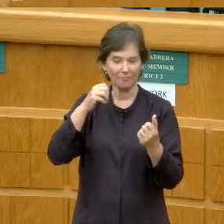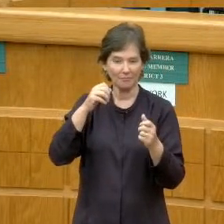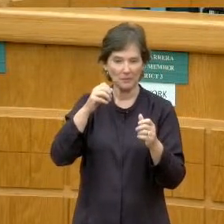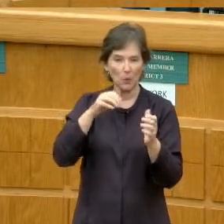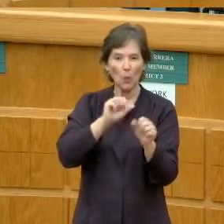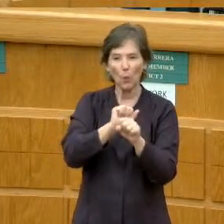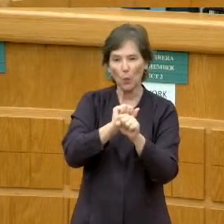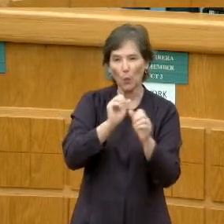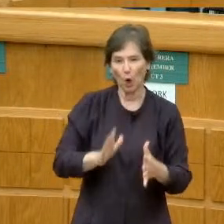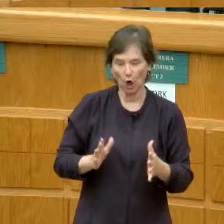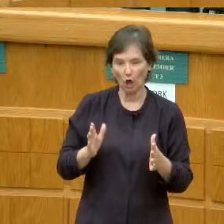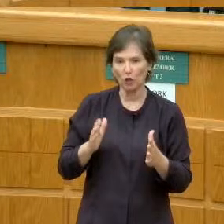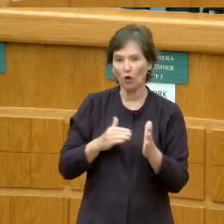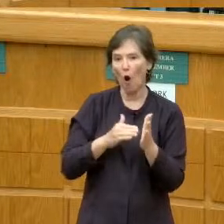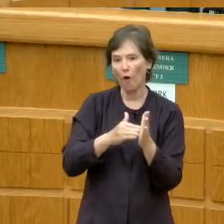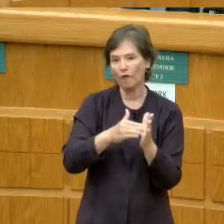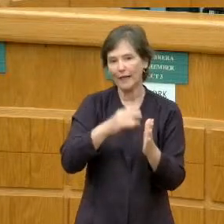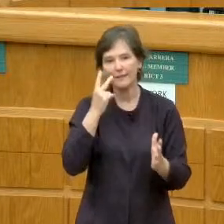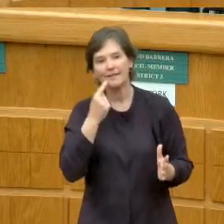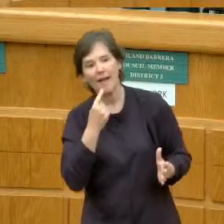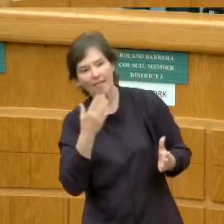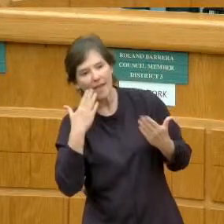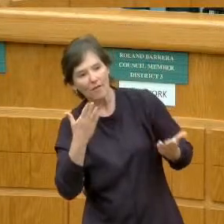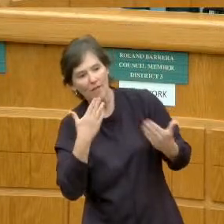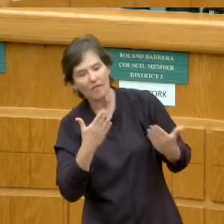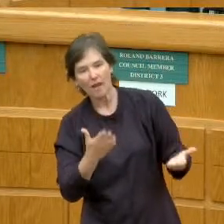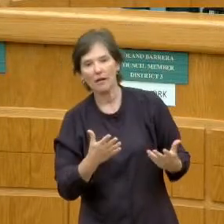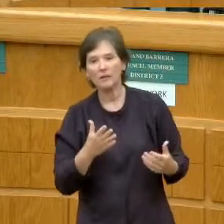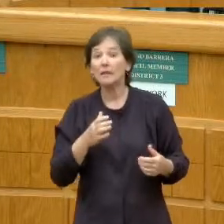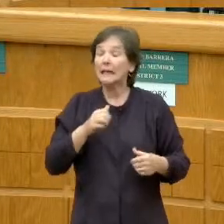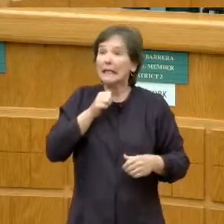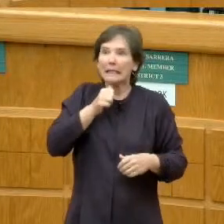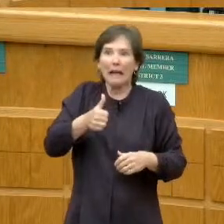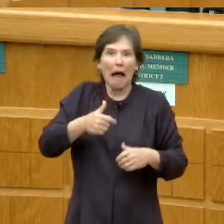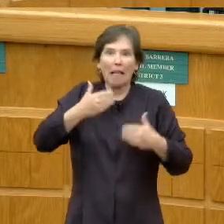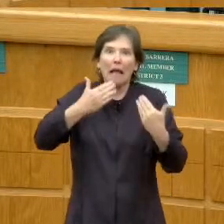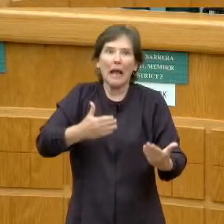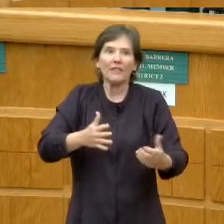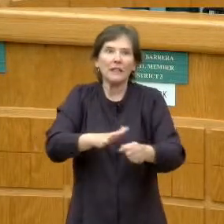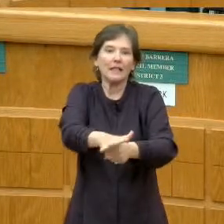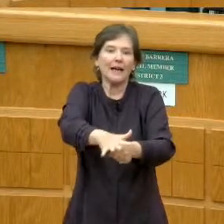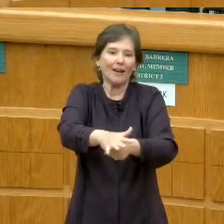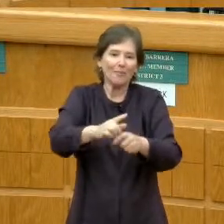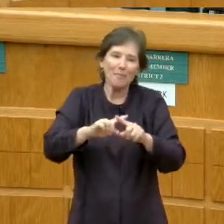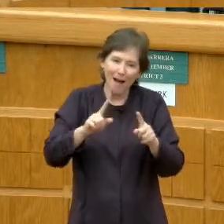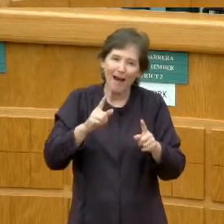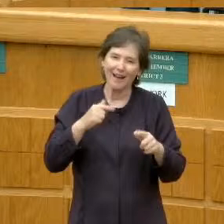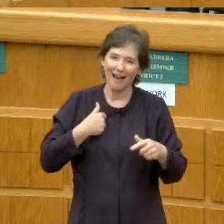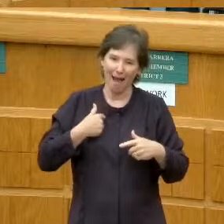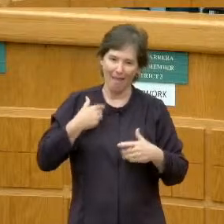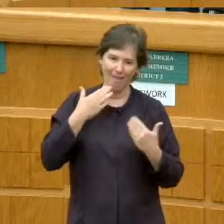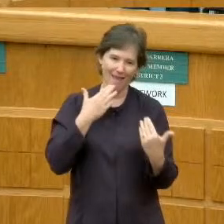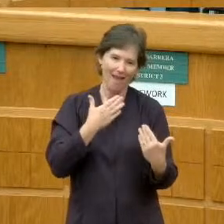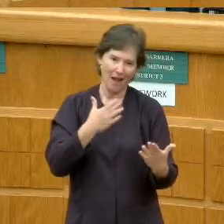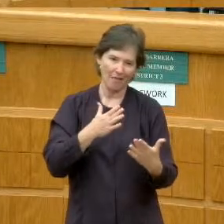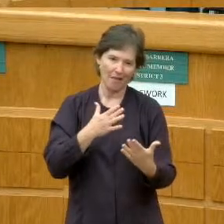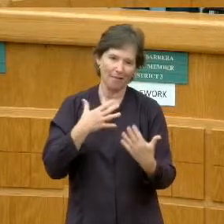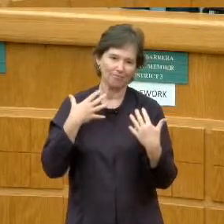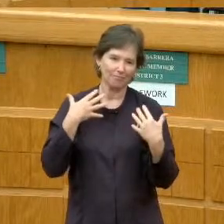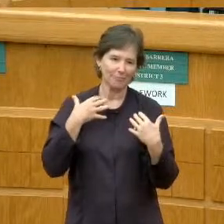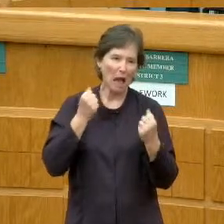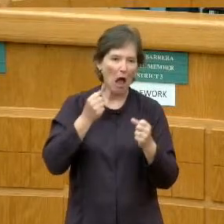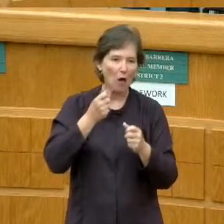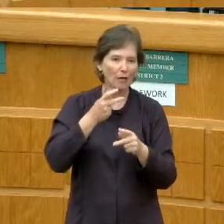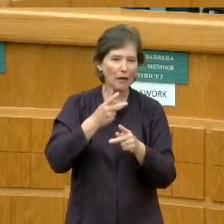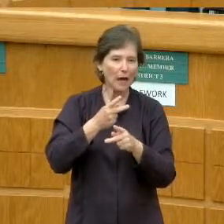thank them enough, but I thank them every time we get a chance. And so to try to keep the